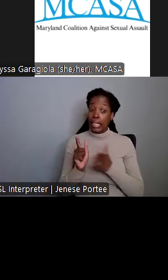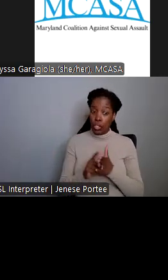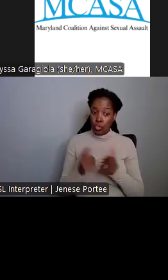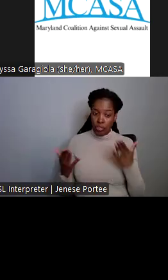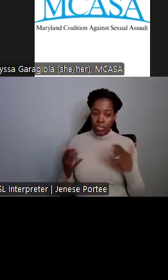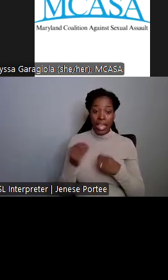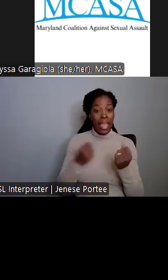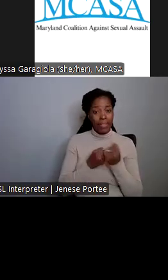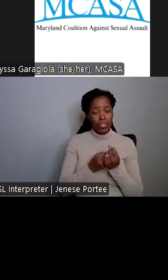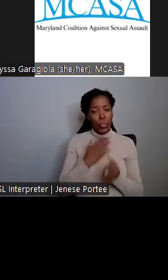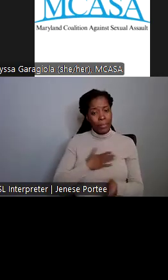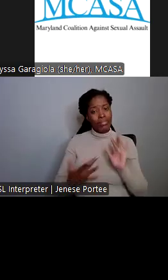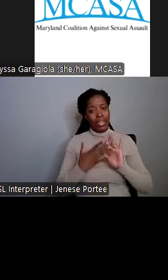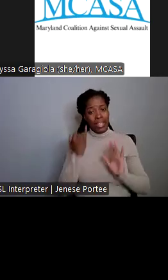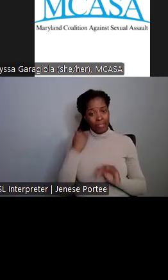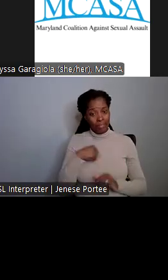can help you.